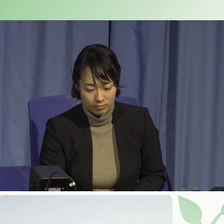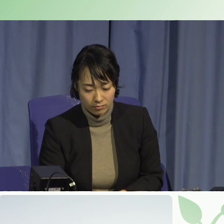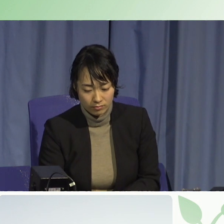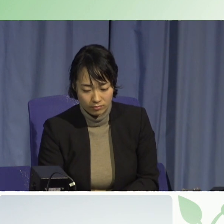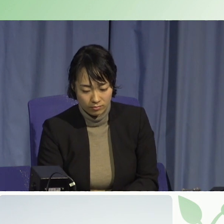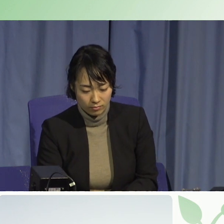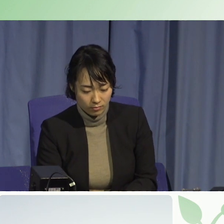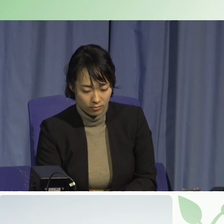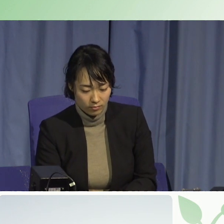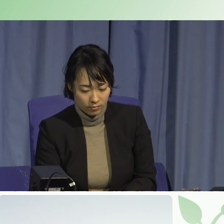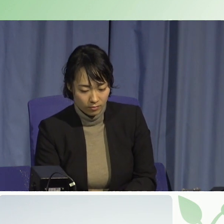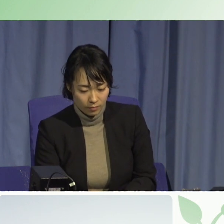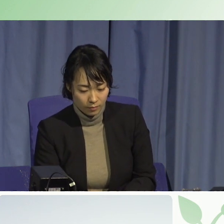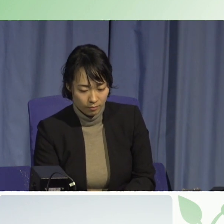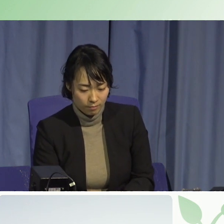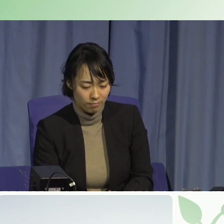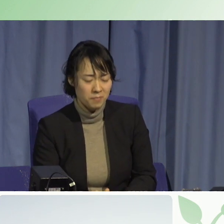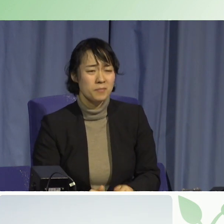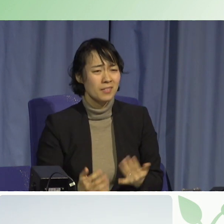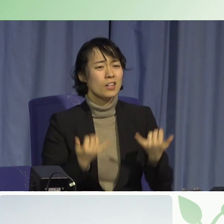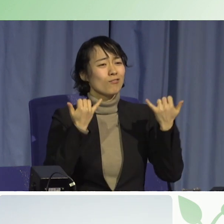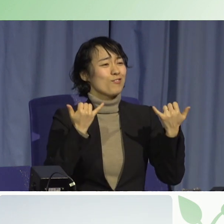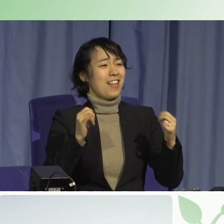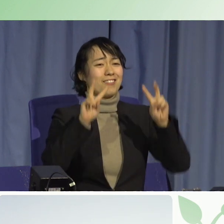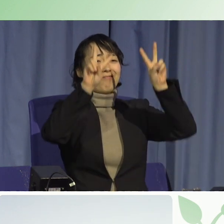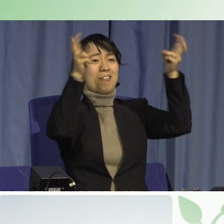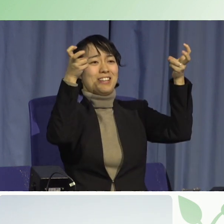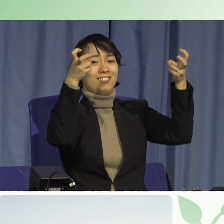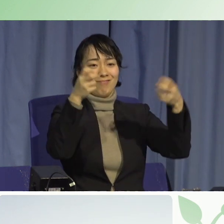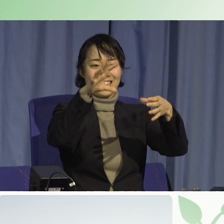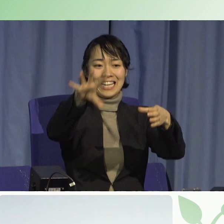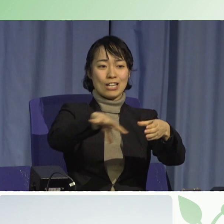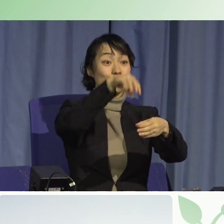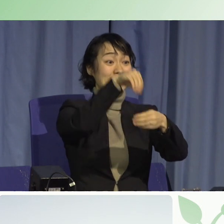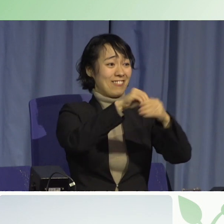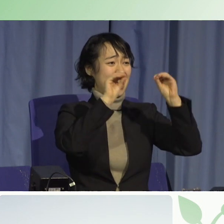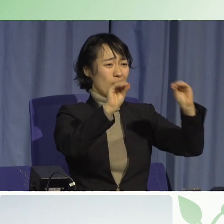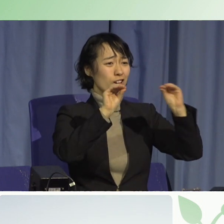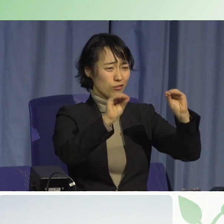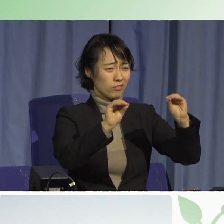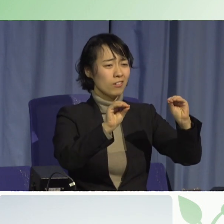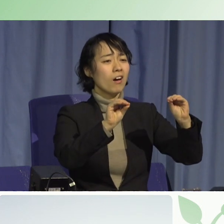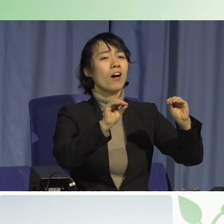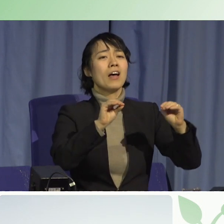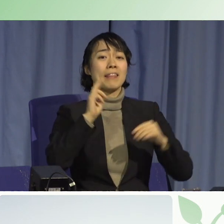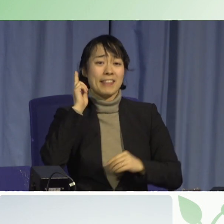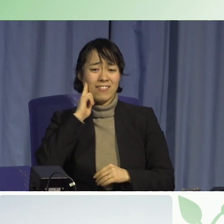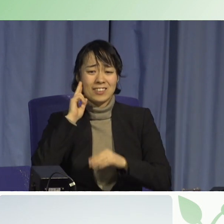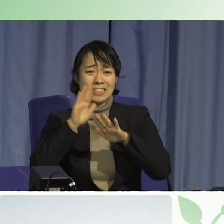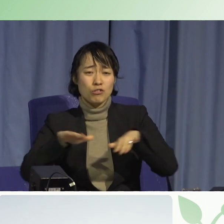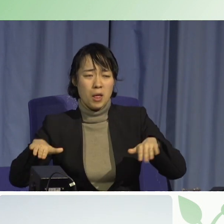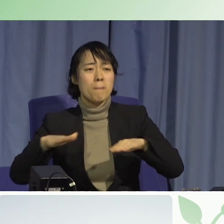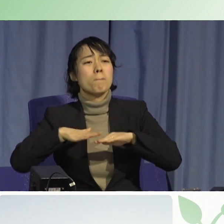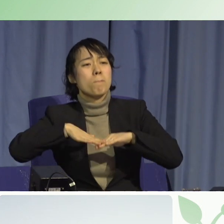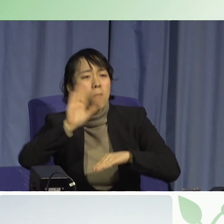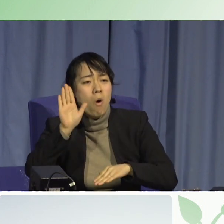can enable deaf people to have full access and full inclusion. Today's topic is inclusive